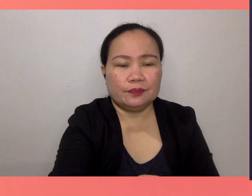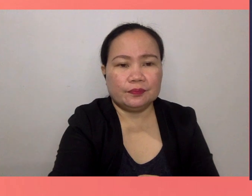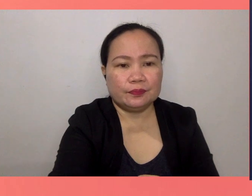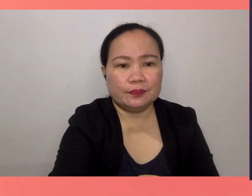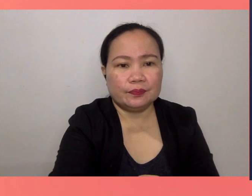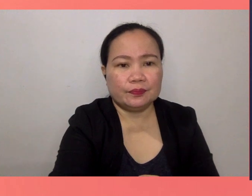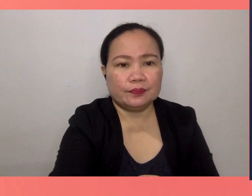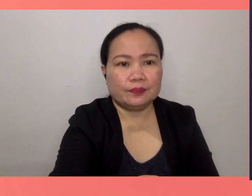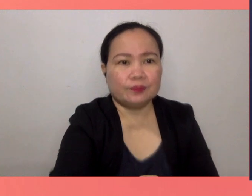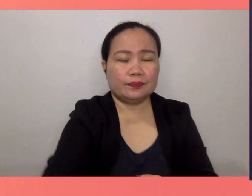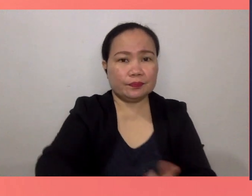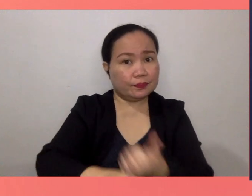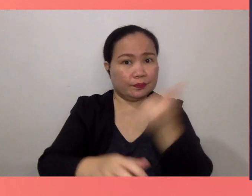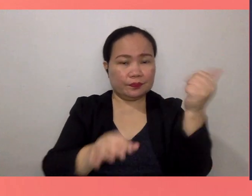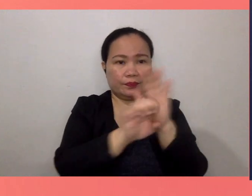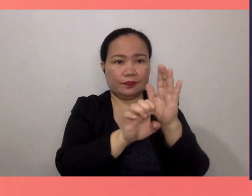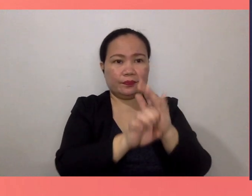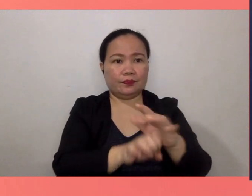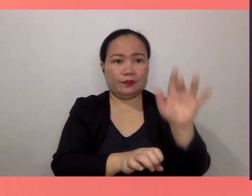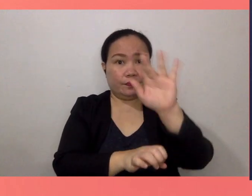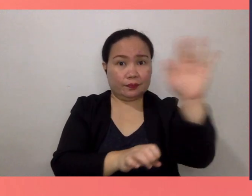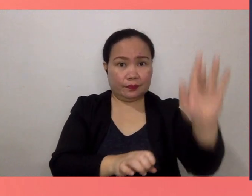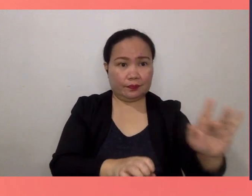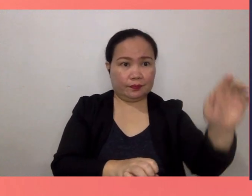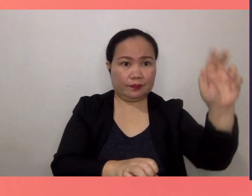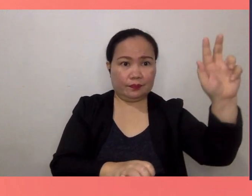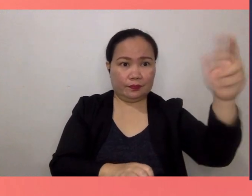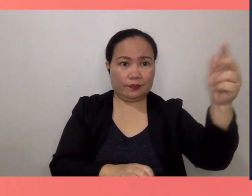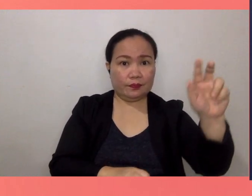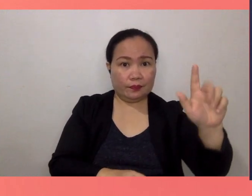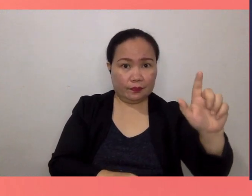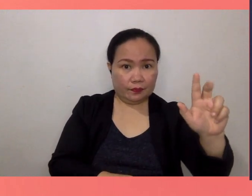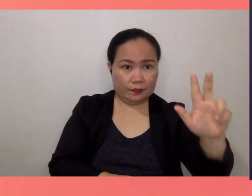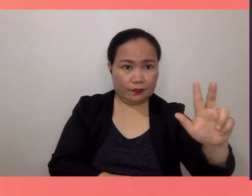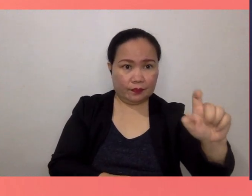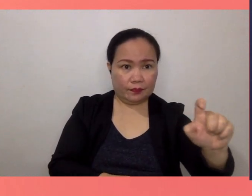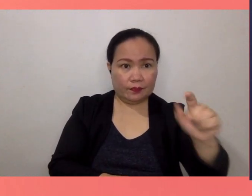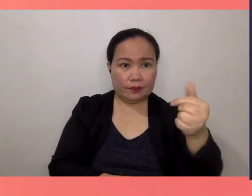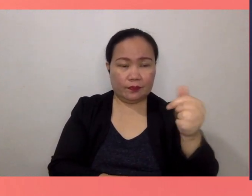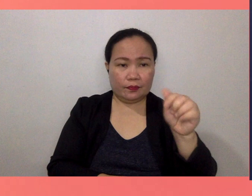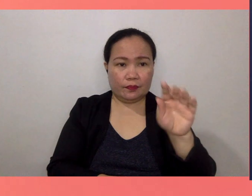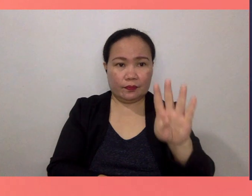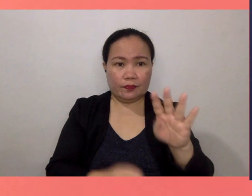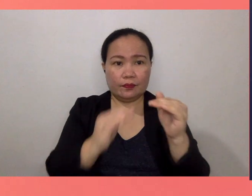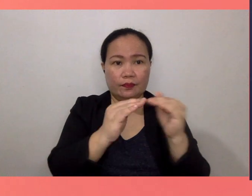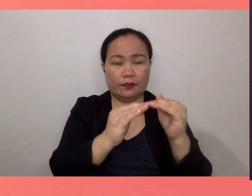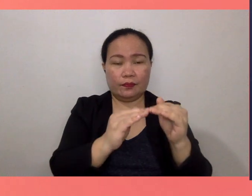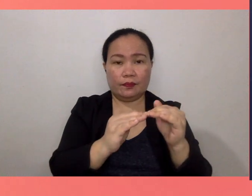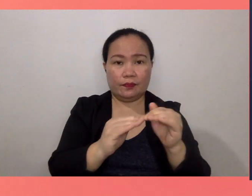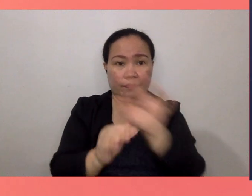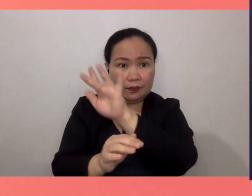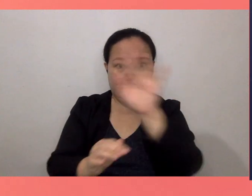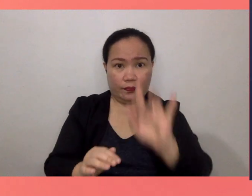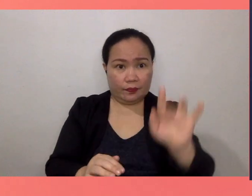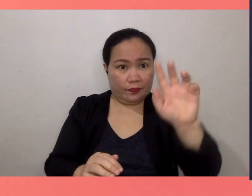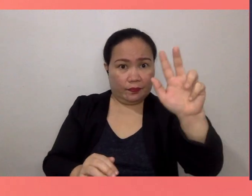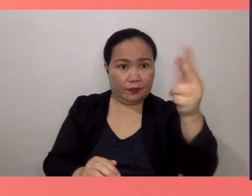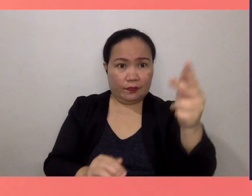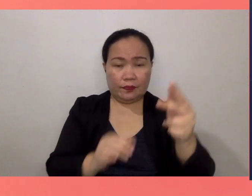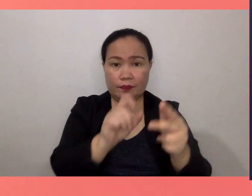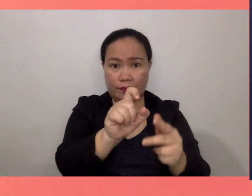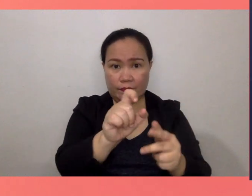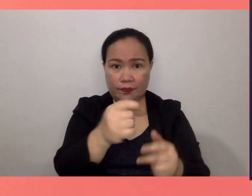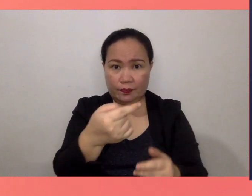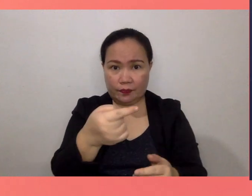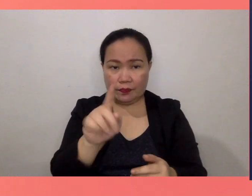Another, cube root of 3x plus 4 is equal to cube root of x minus 2. So, naka-isolate naman